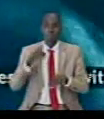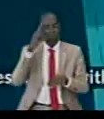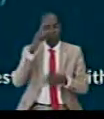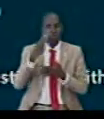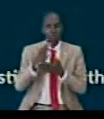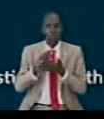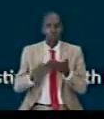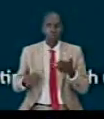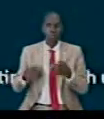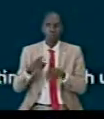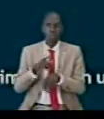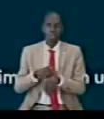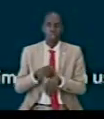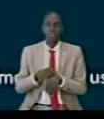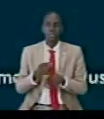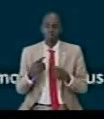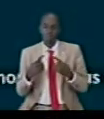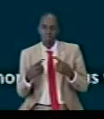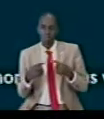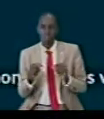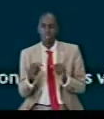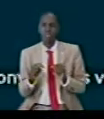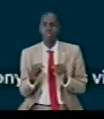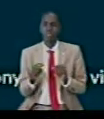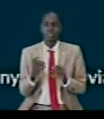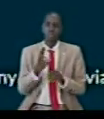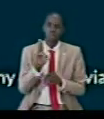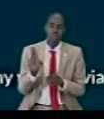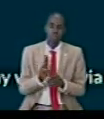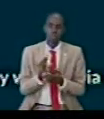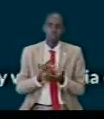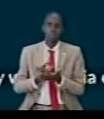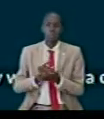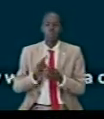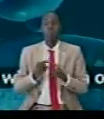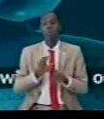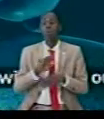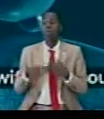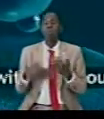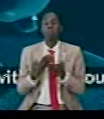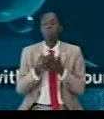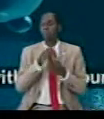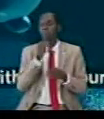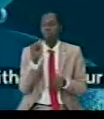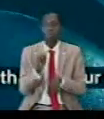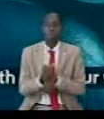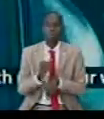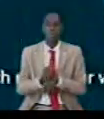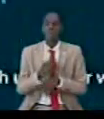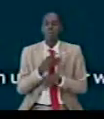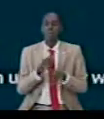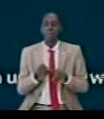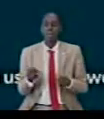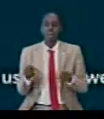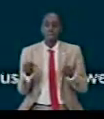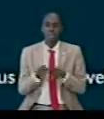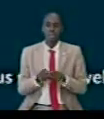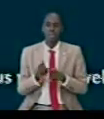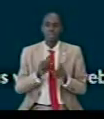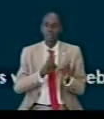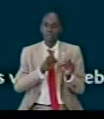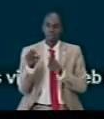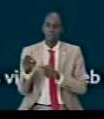for some time. I tried, I took medications, but all to no avail. But as I attended the